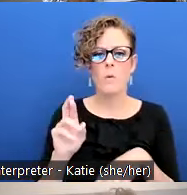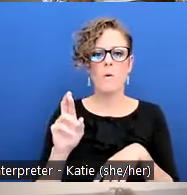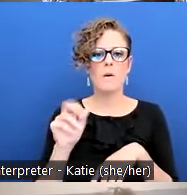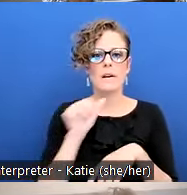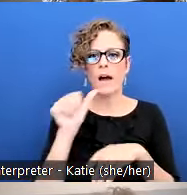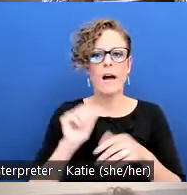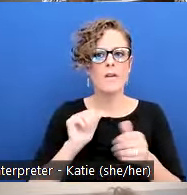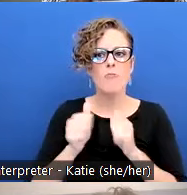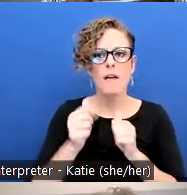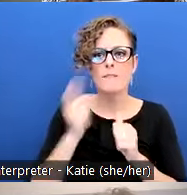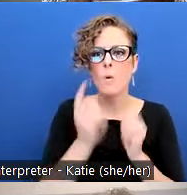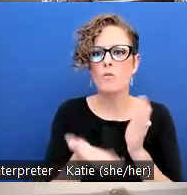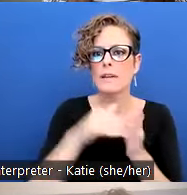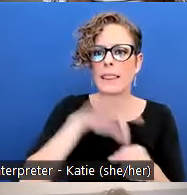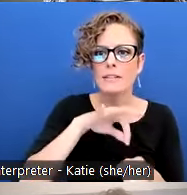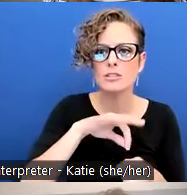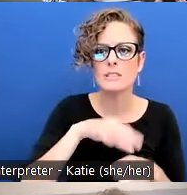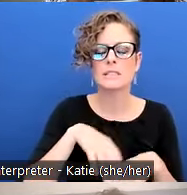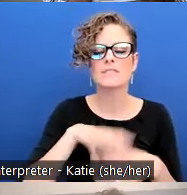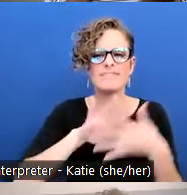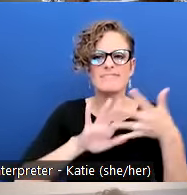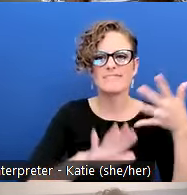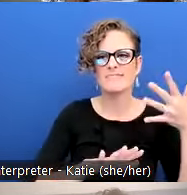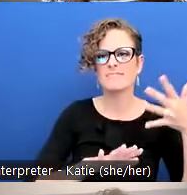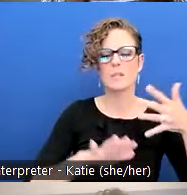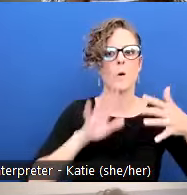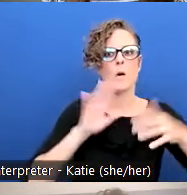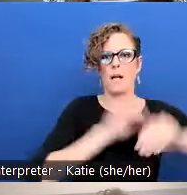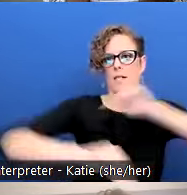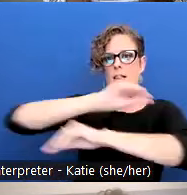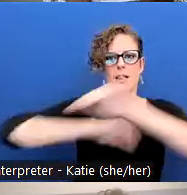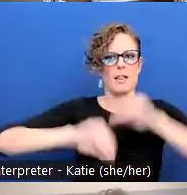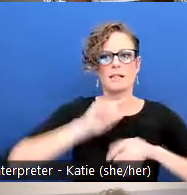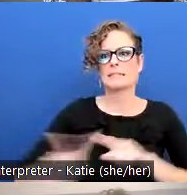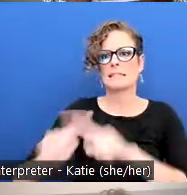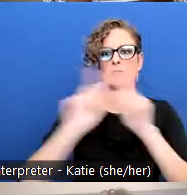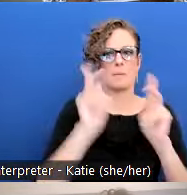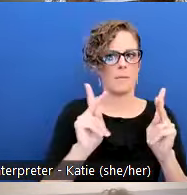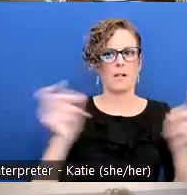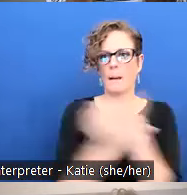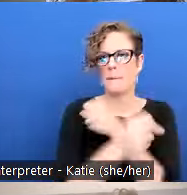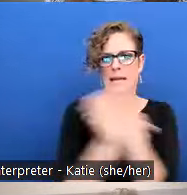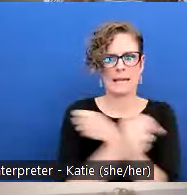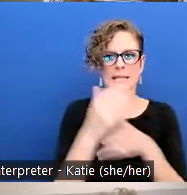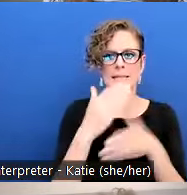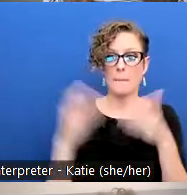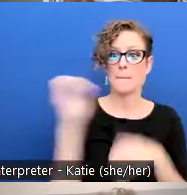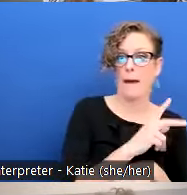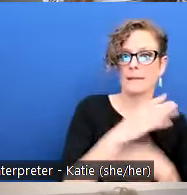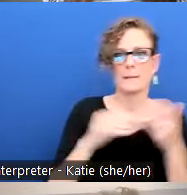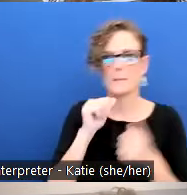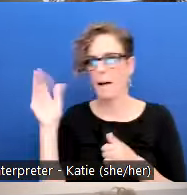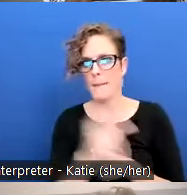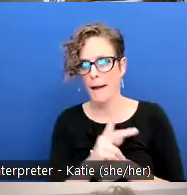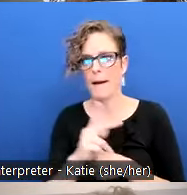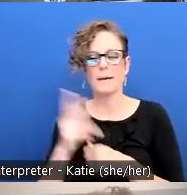know, impacted the desire to push and get a lot done because some people wouldn't be coming back, as